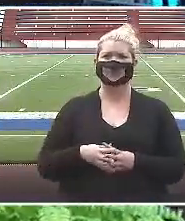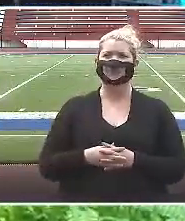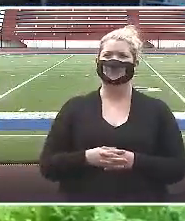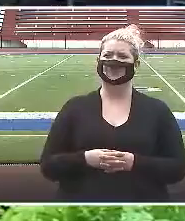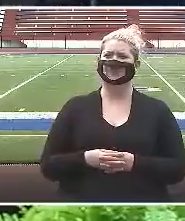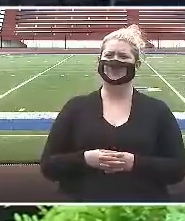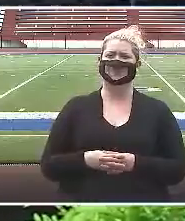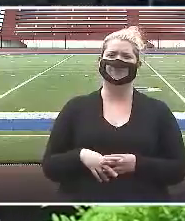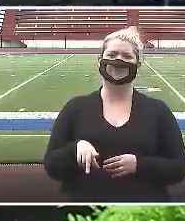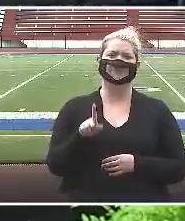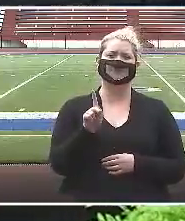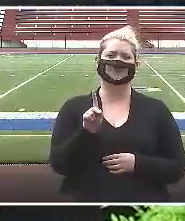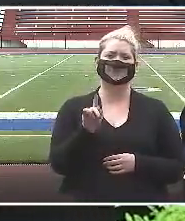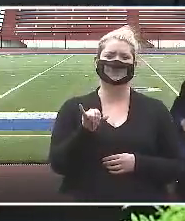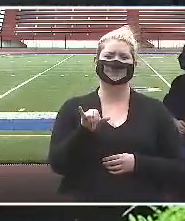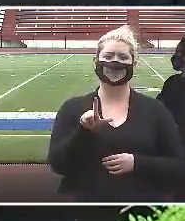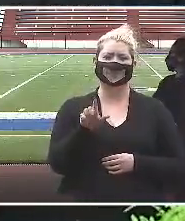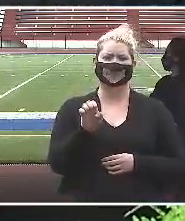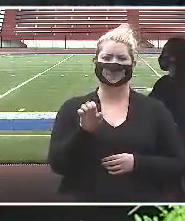Kyle Fancher.